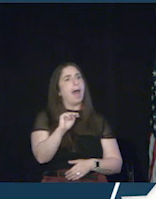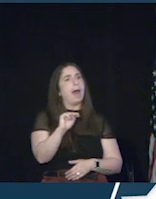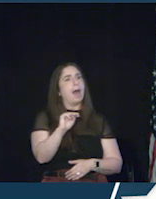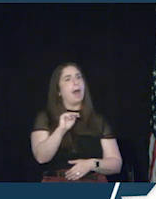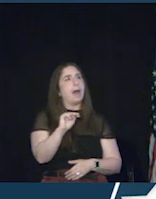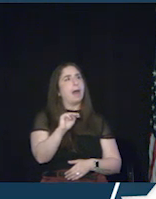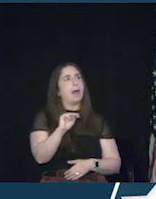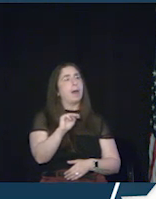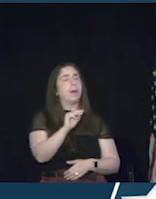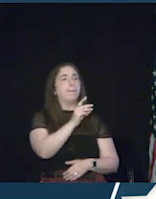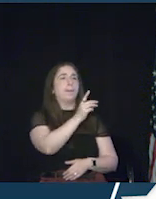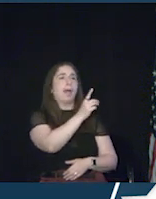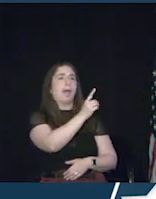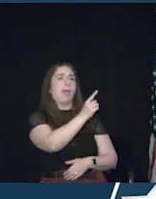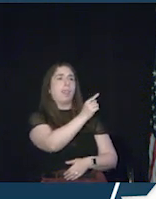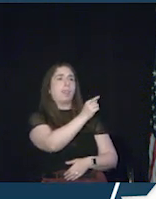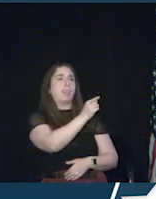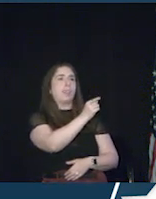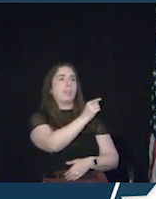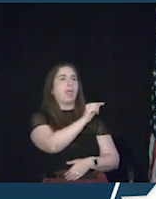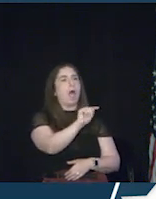the peanut butter falcon.